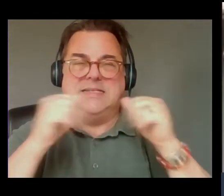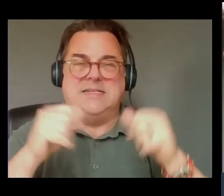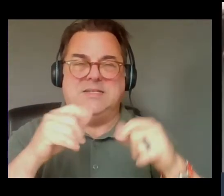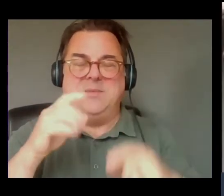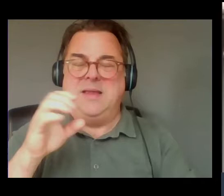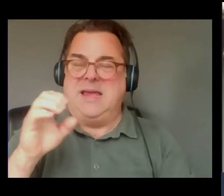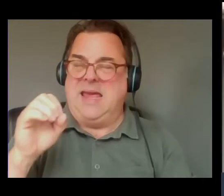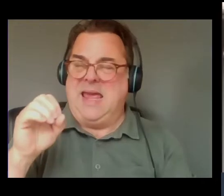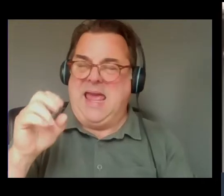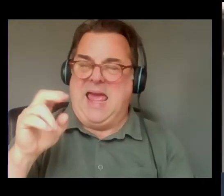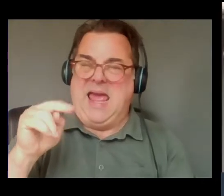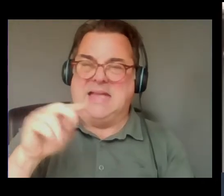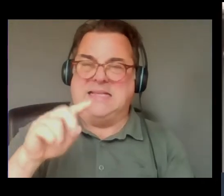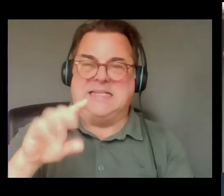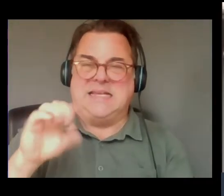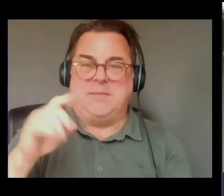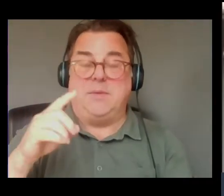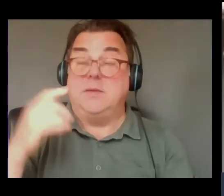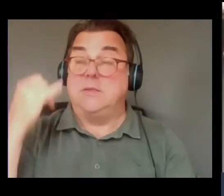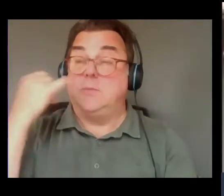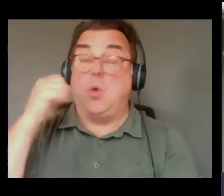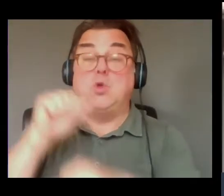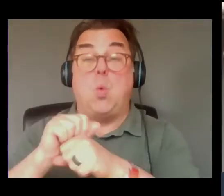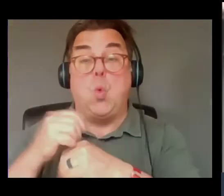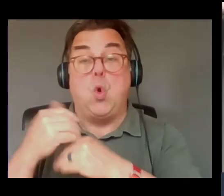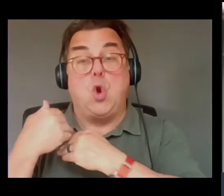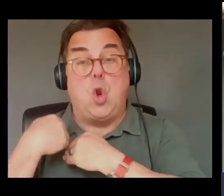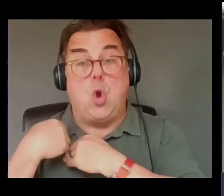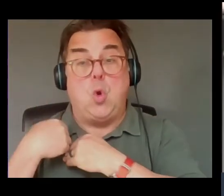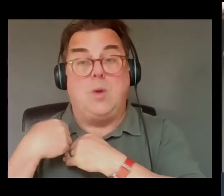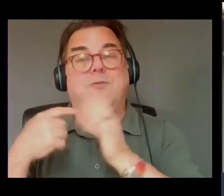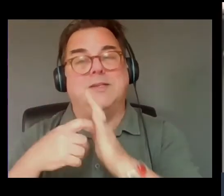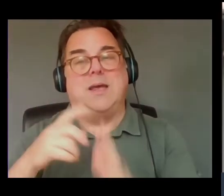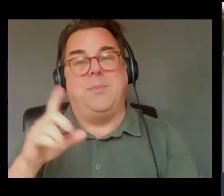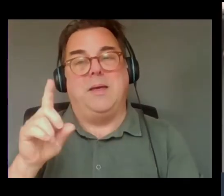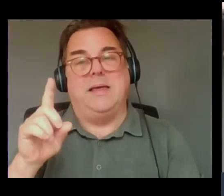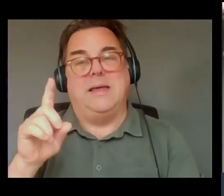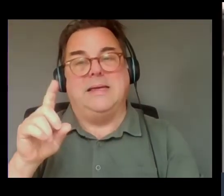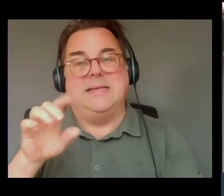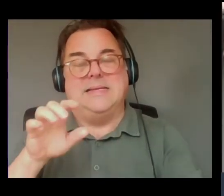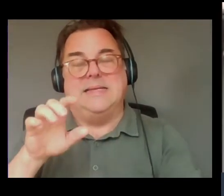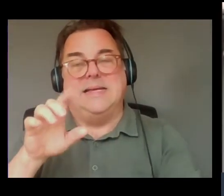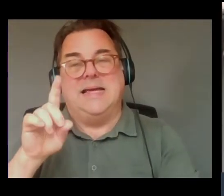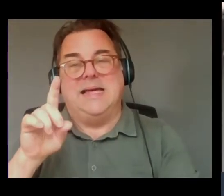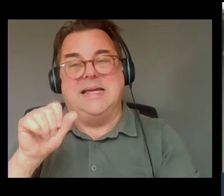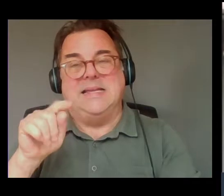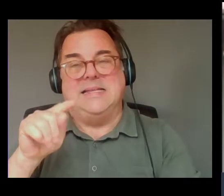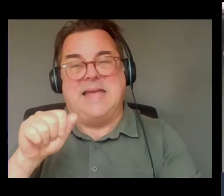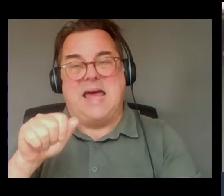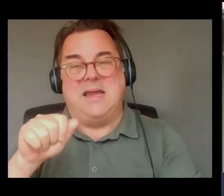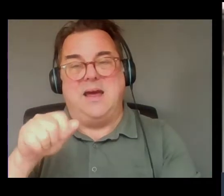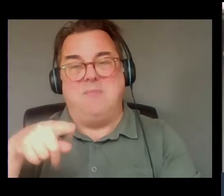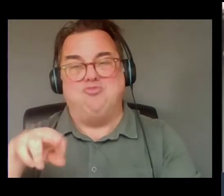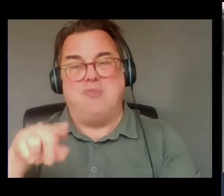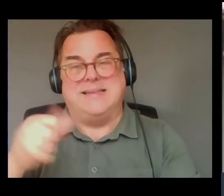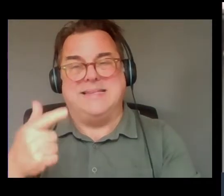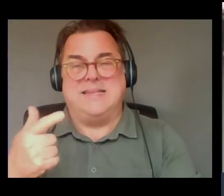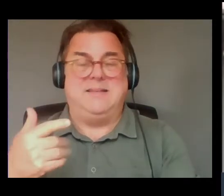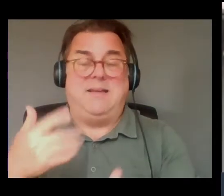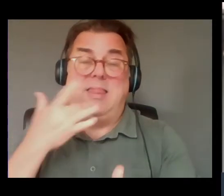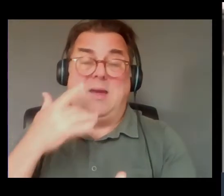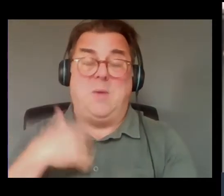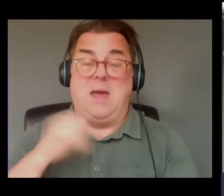want to scale workloads like data processing, you've got Spark, right? And these are fantastic tools.